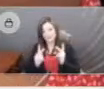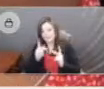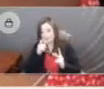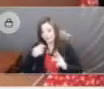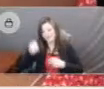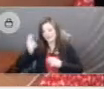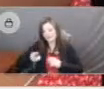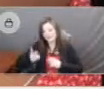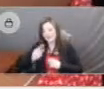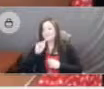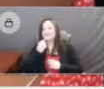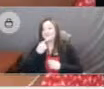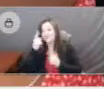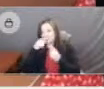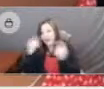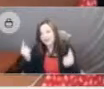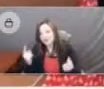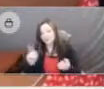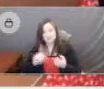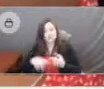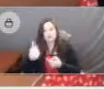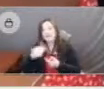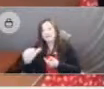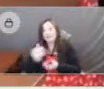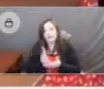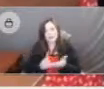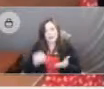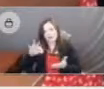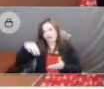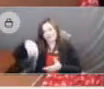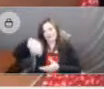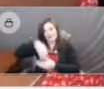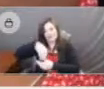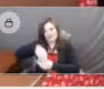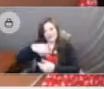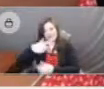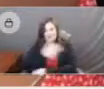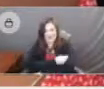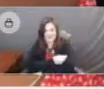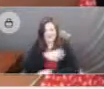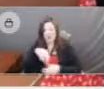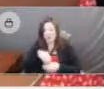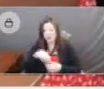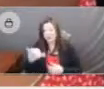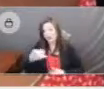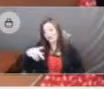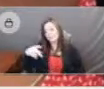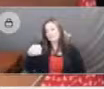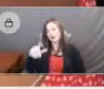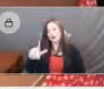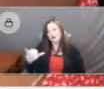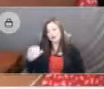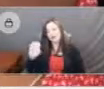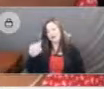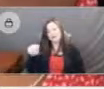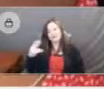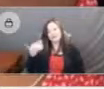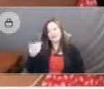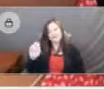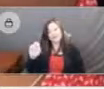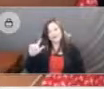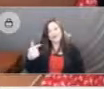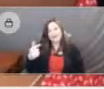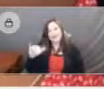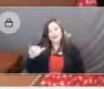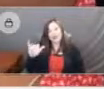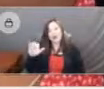severe allergies to any components of these particular vaccines, including something called polyethylene glycol. And for those